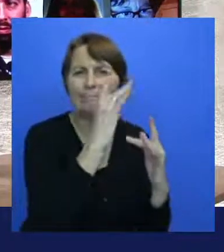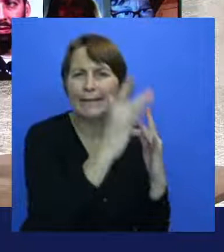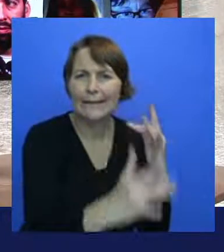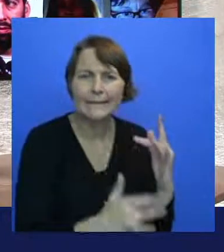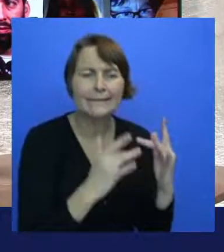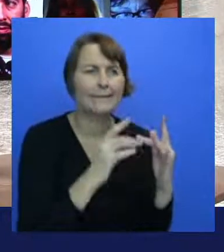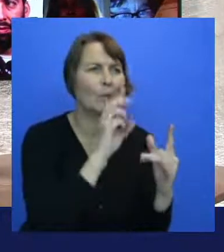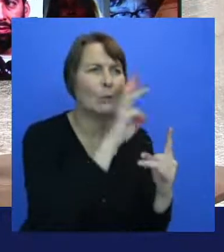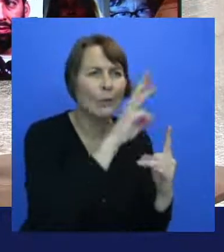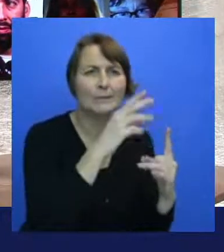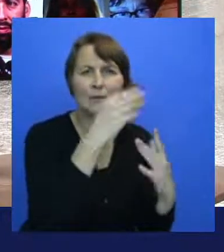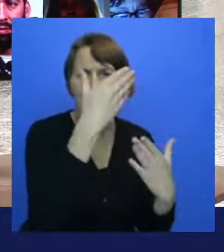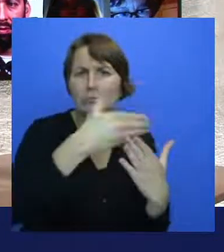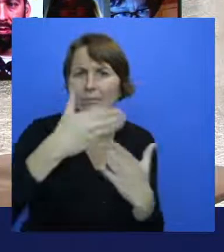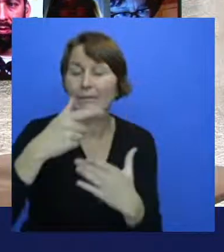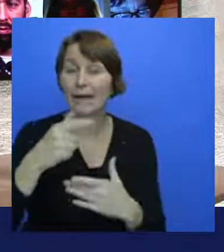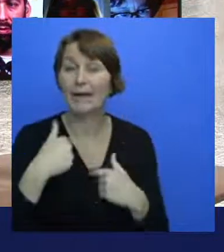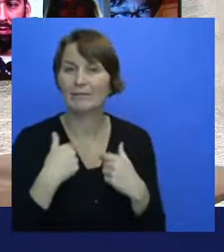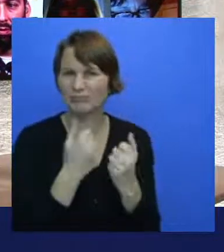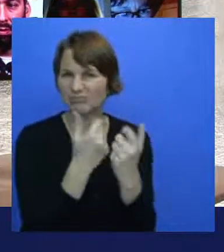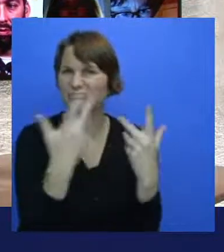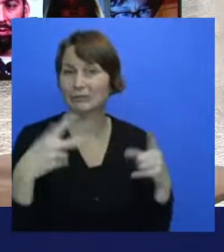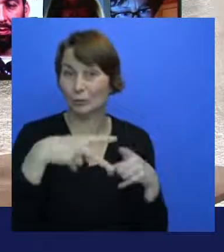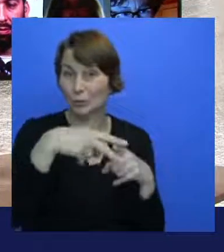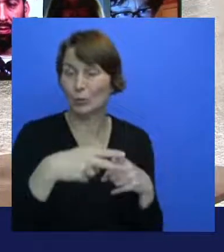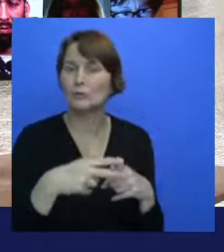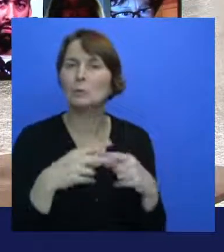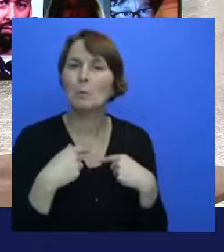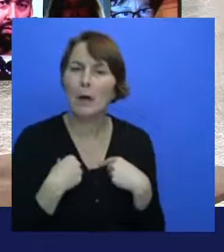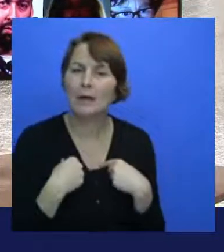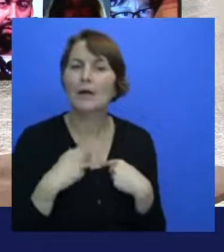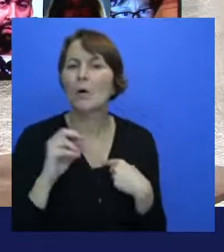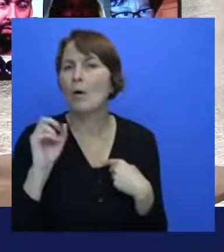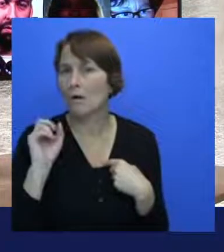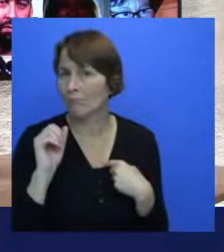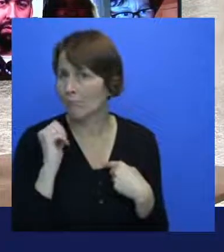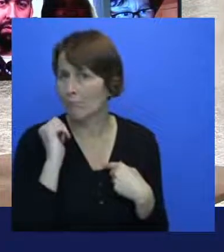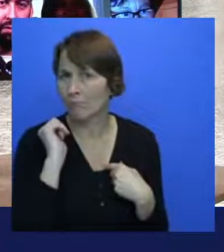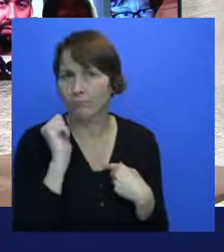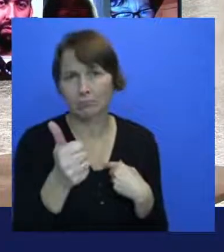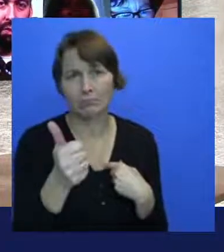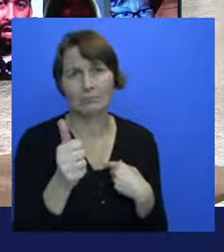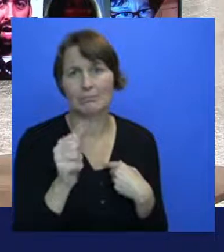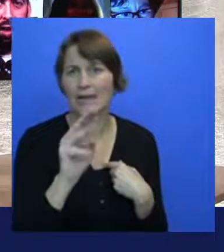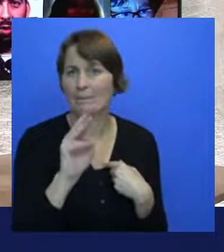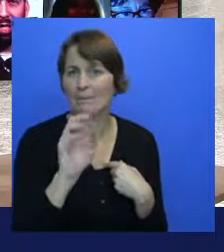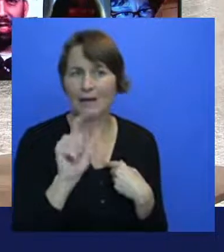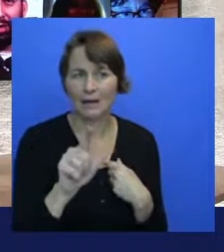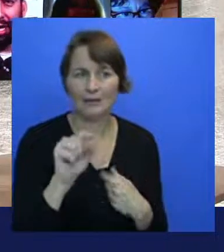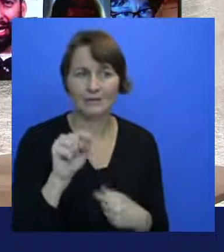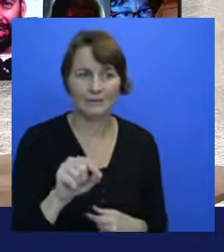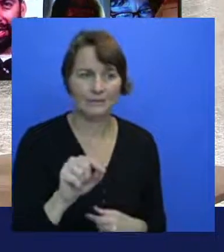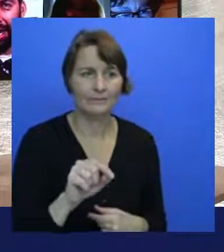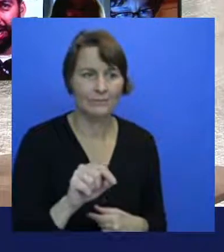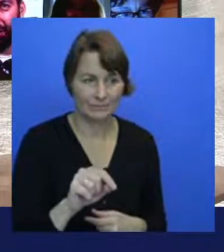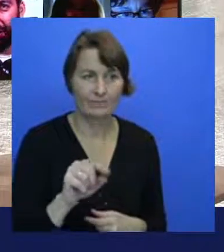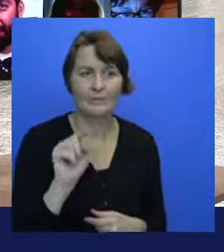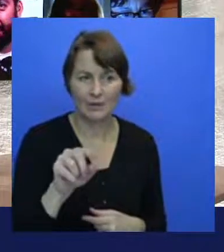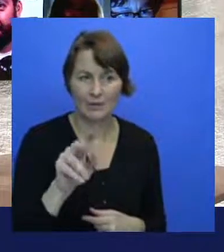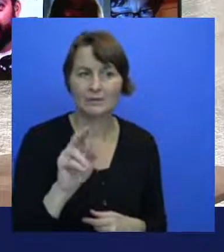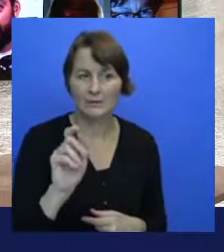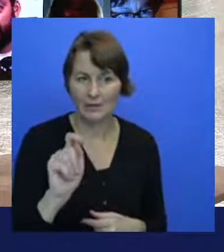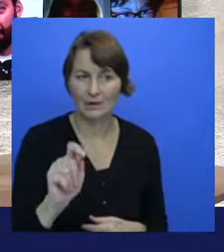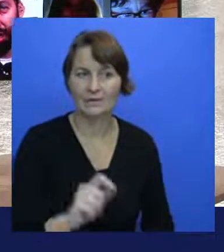tools, but for now, I prefer ML.NET. How hard was it to pick up and actually get